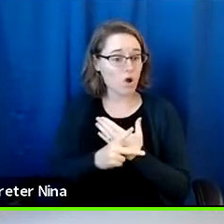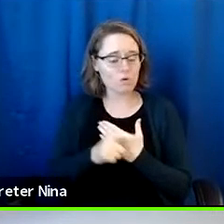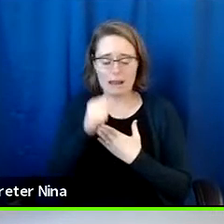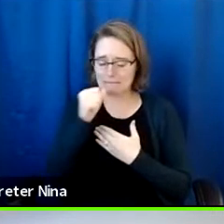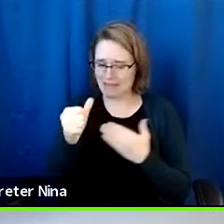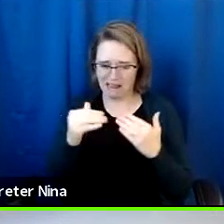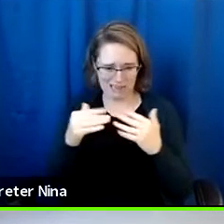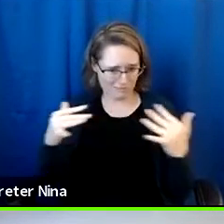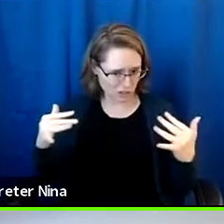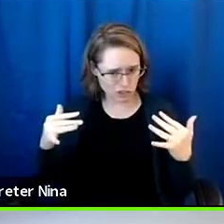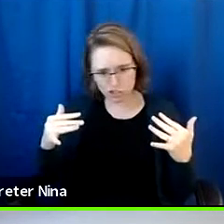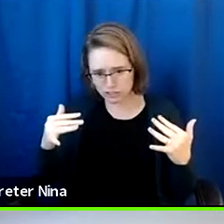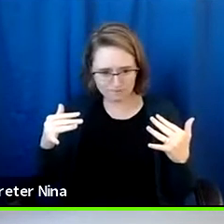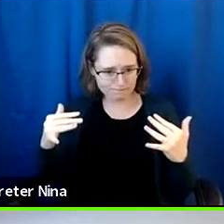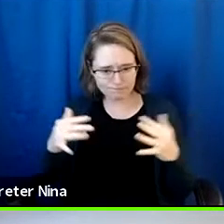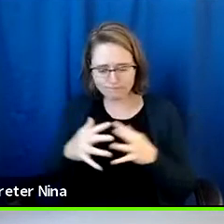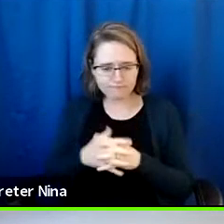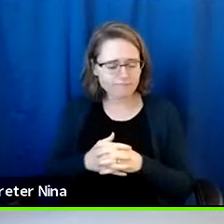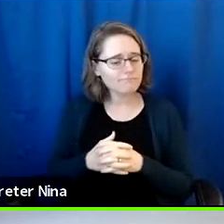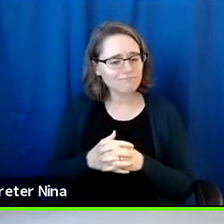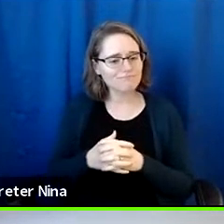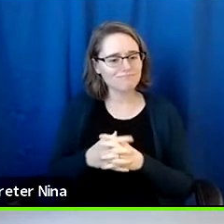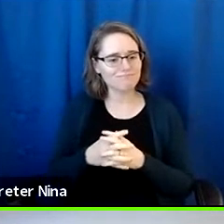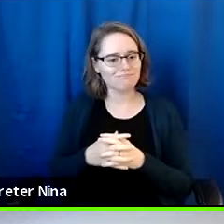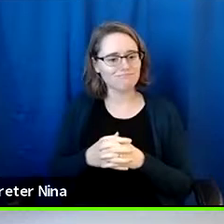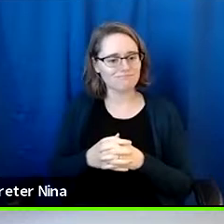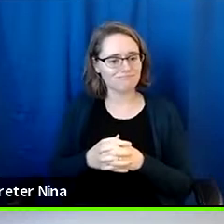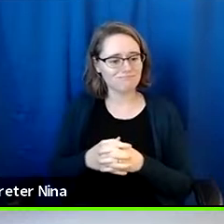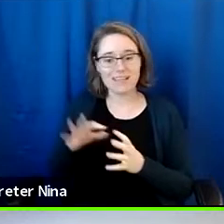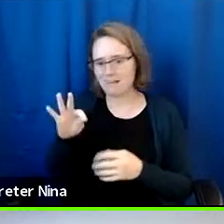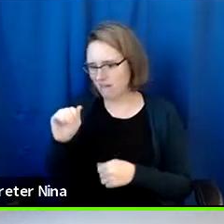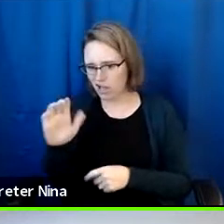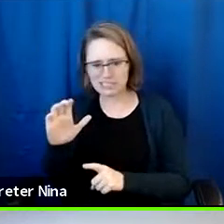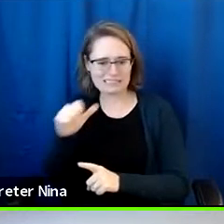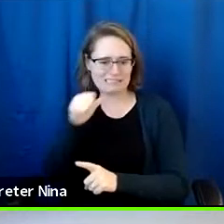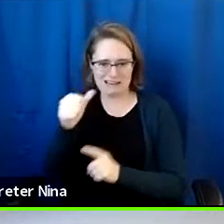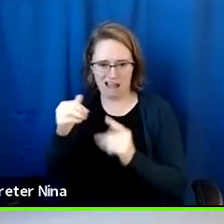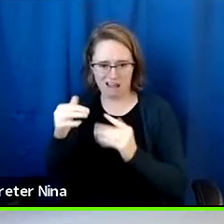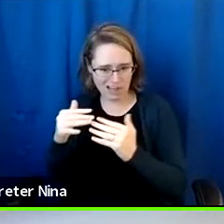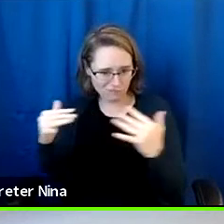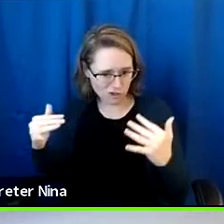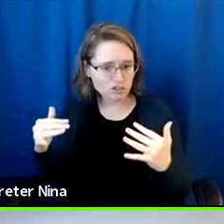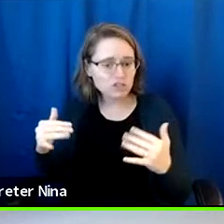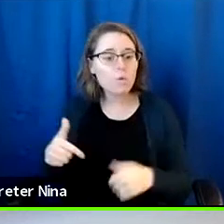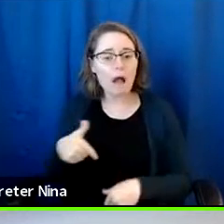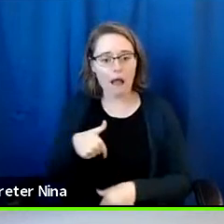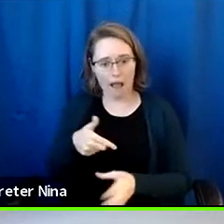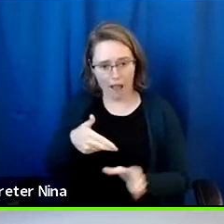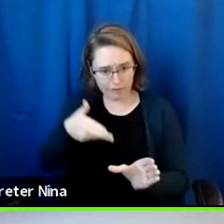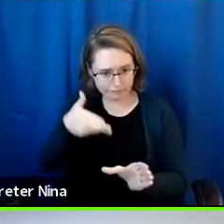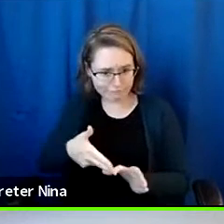diverse, and neither was our faculty. And by the time I